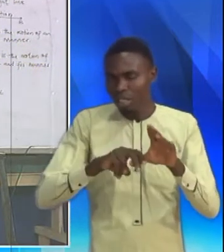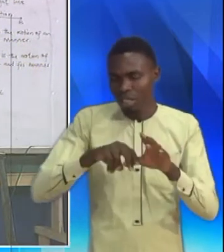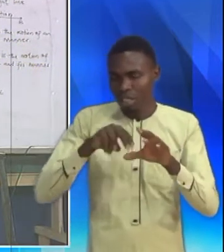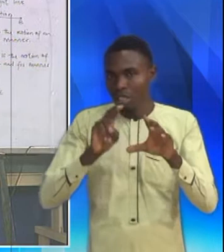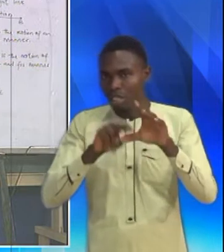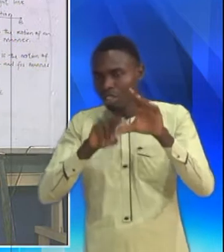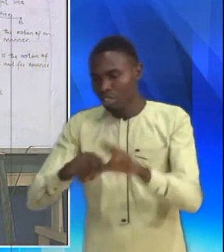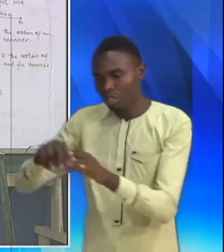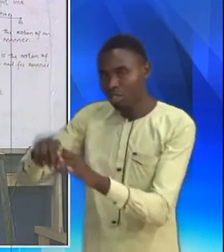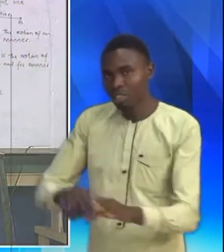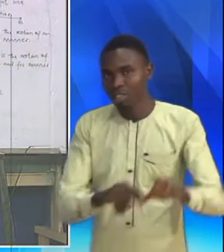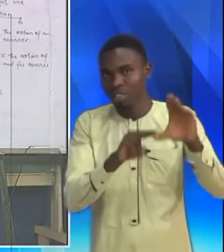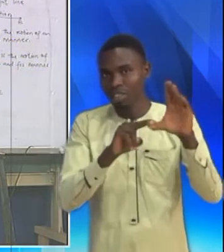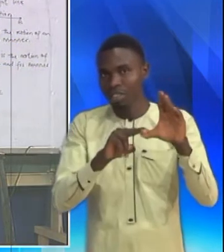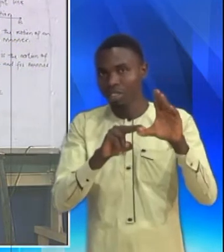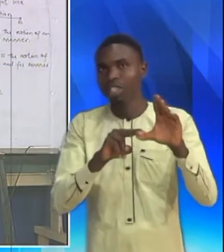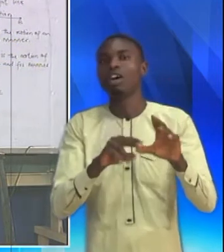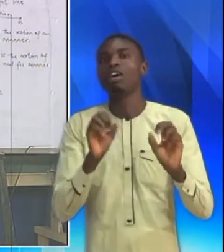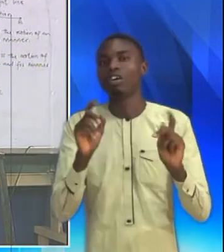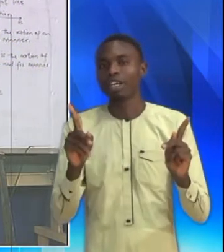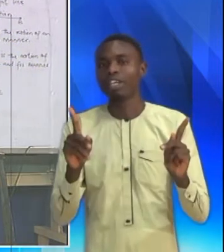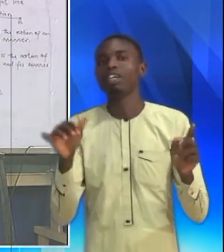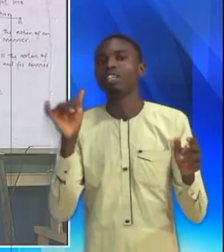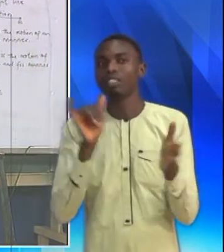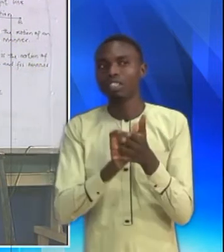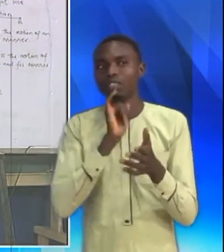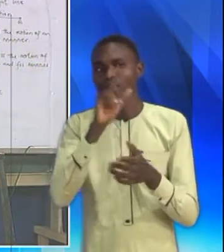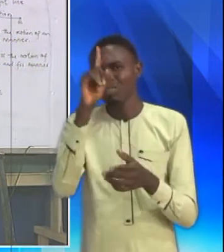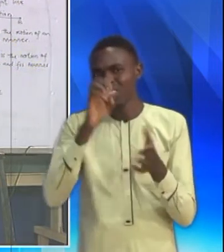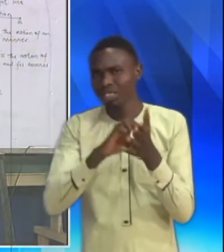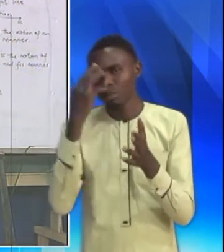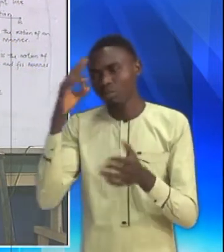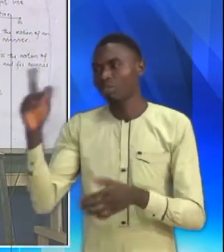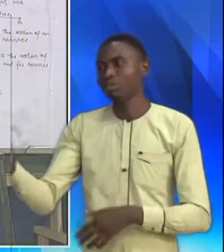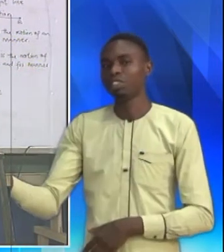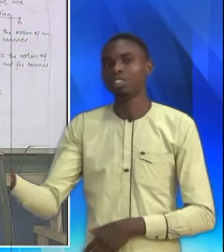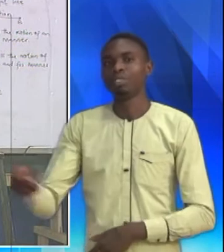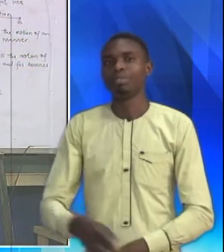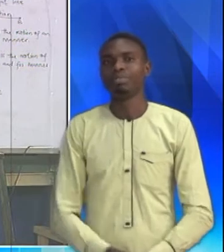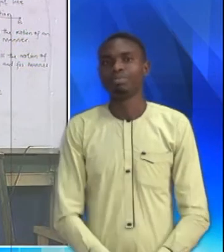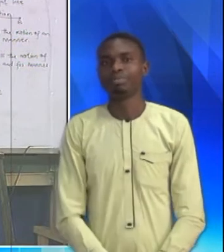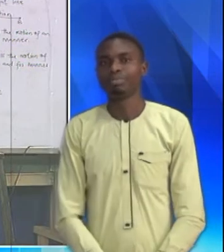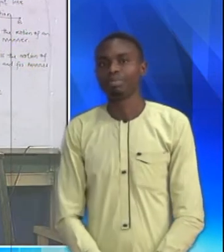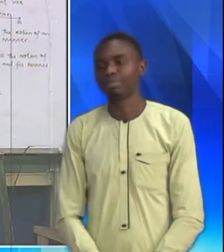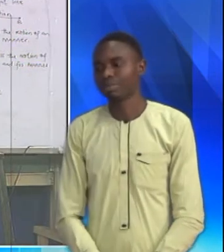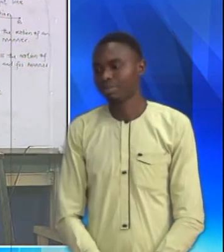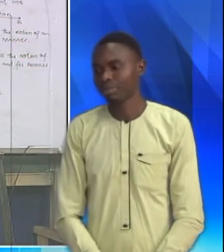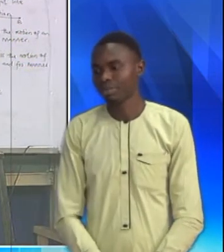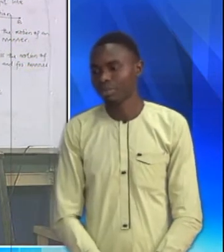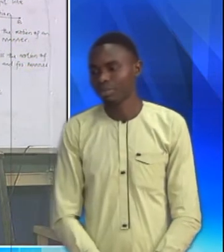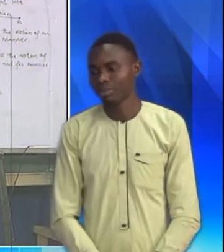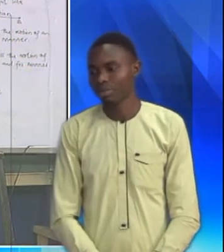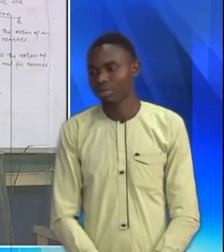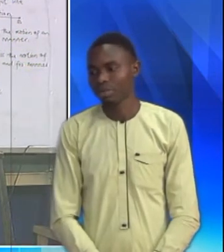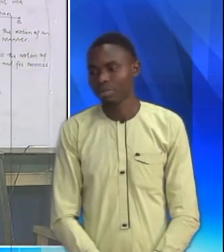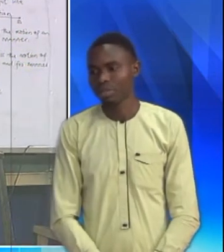several examples of what? Oscillatory or vibratory motion we have. So I want to use also